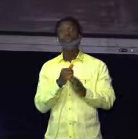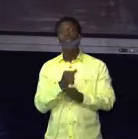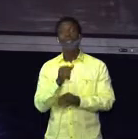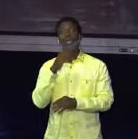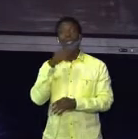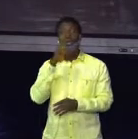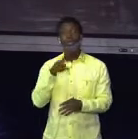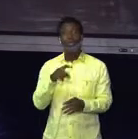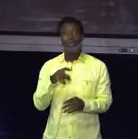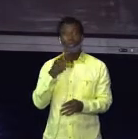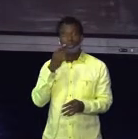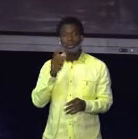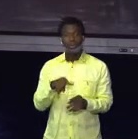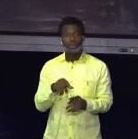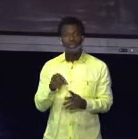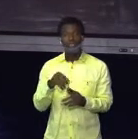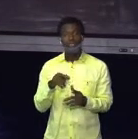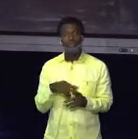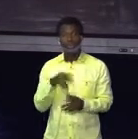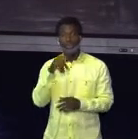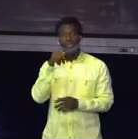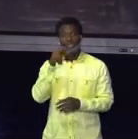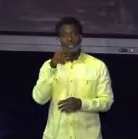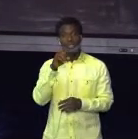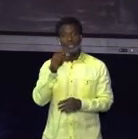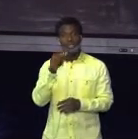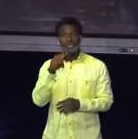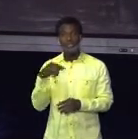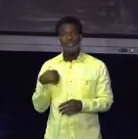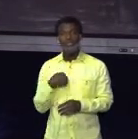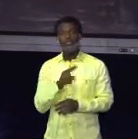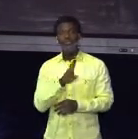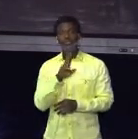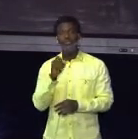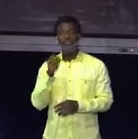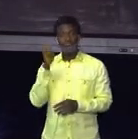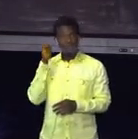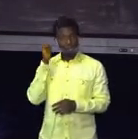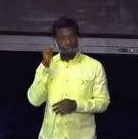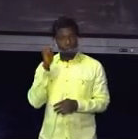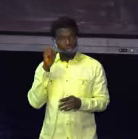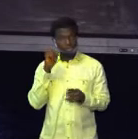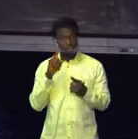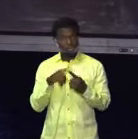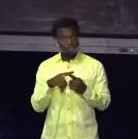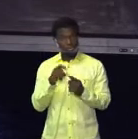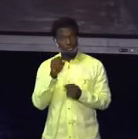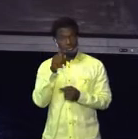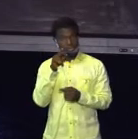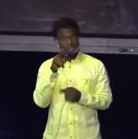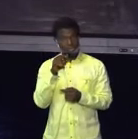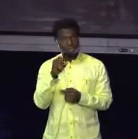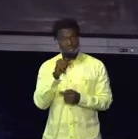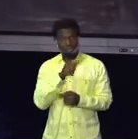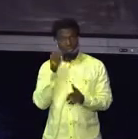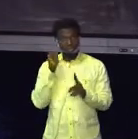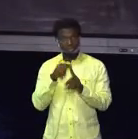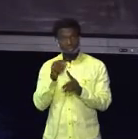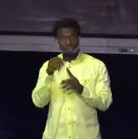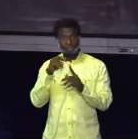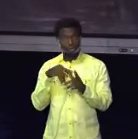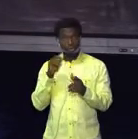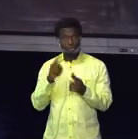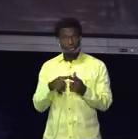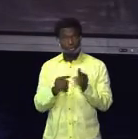a command, a promise, or a threat. We use shall to stress a point or